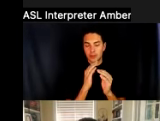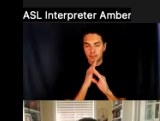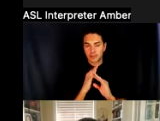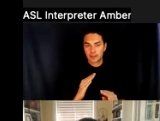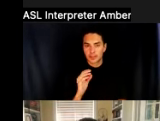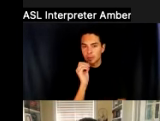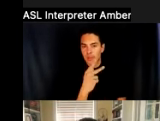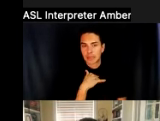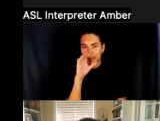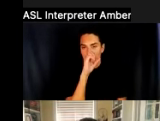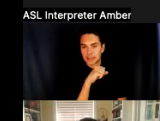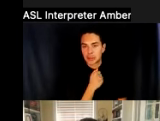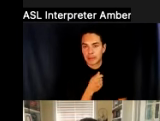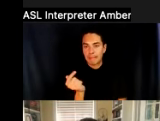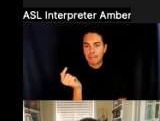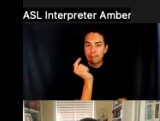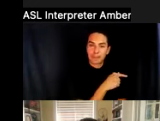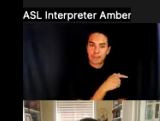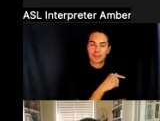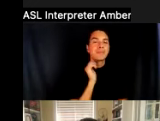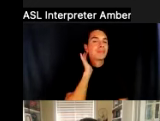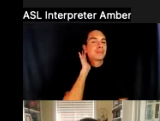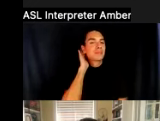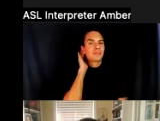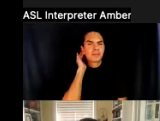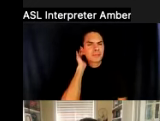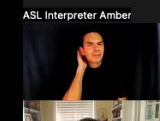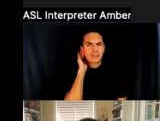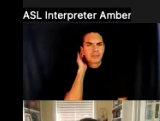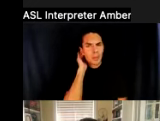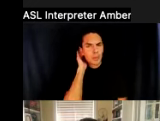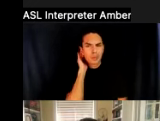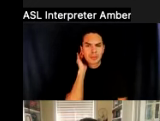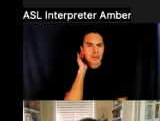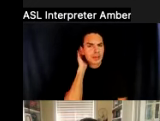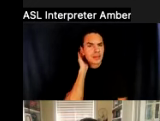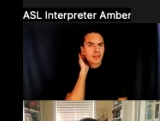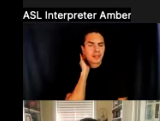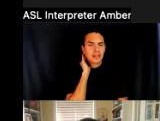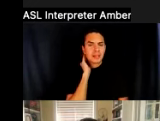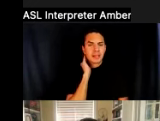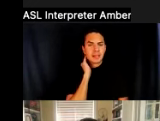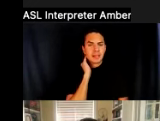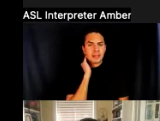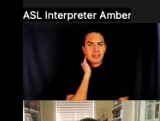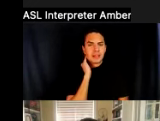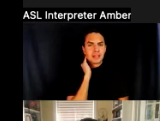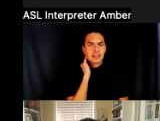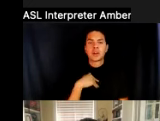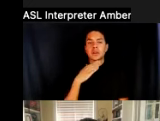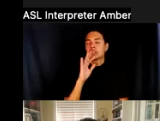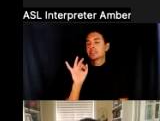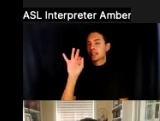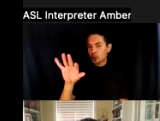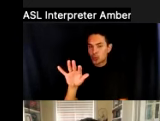Okay, I missed a slide. Sorry. Nope, I didn't. Okay, so I'm gonna just tell you that a